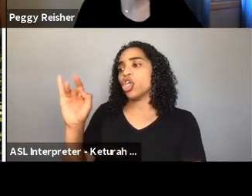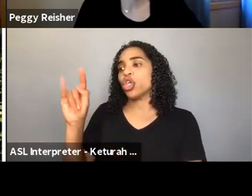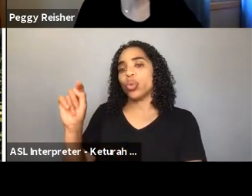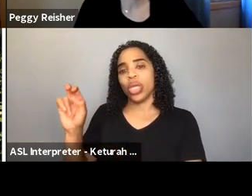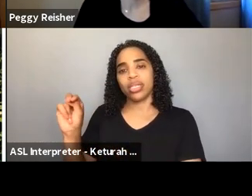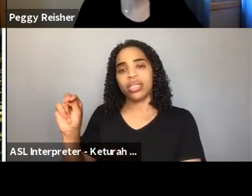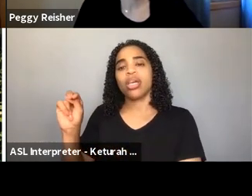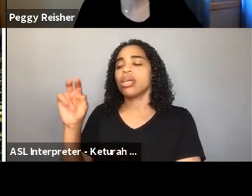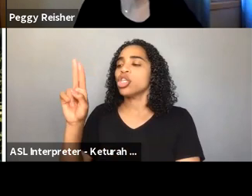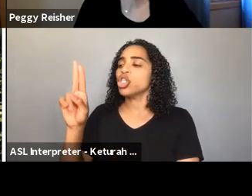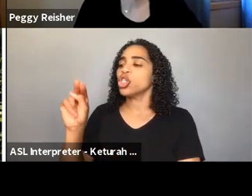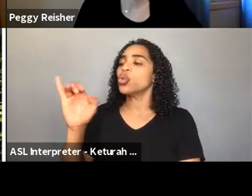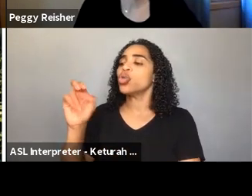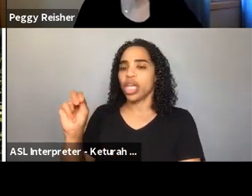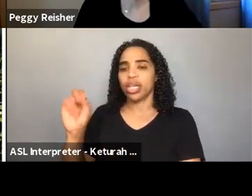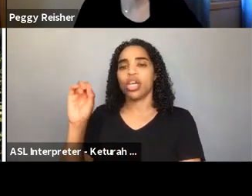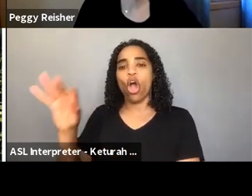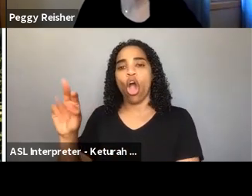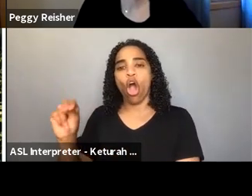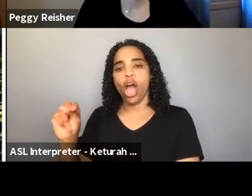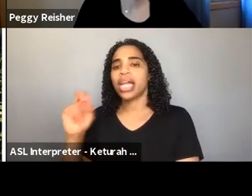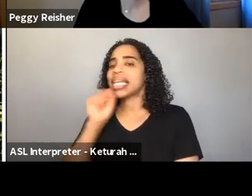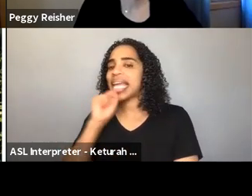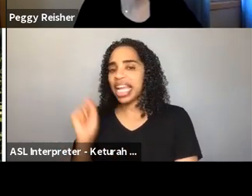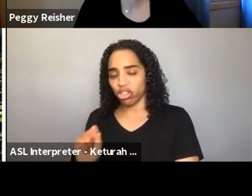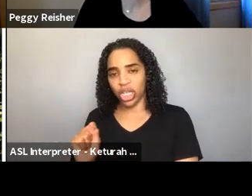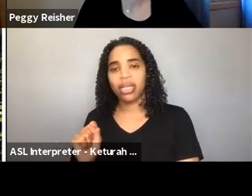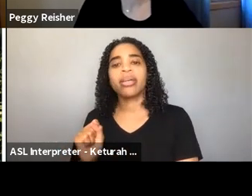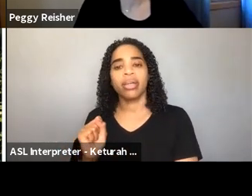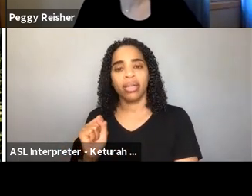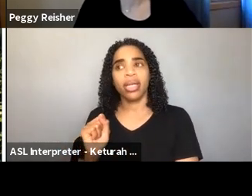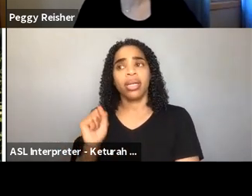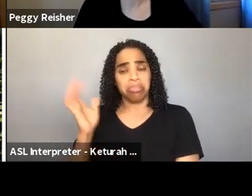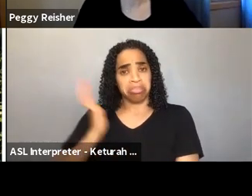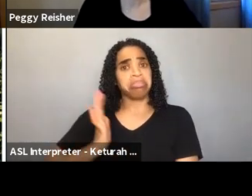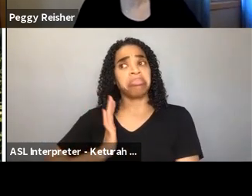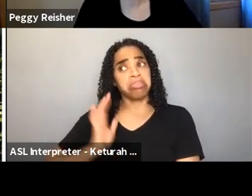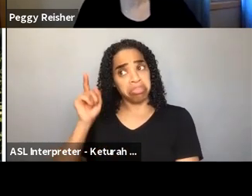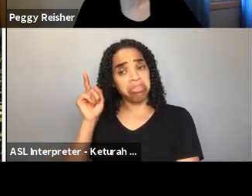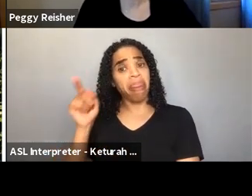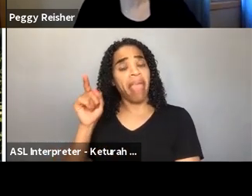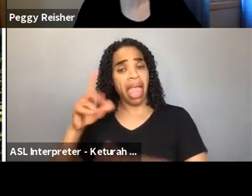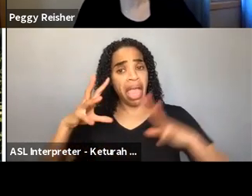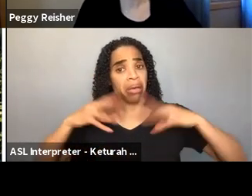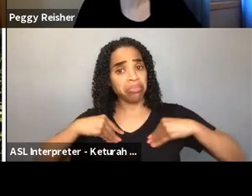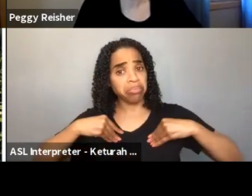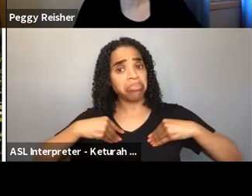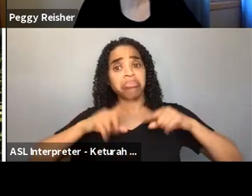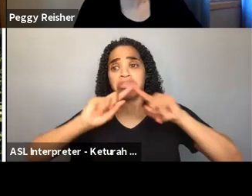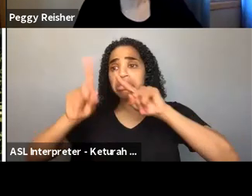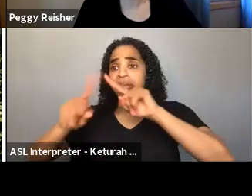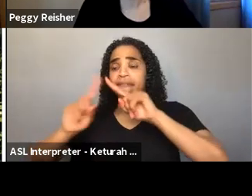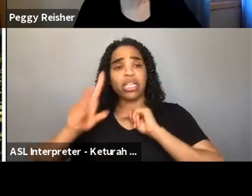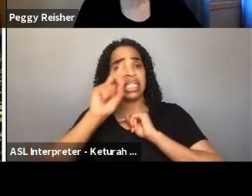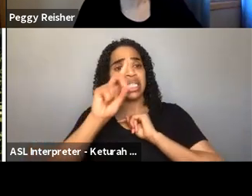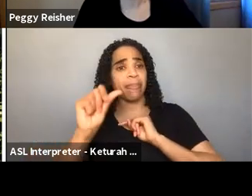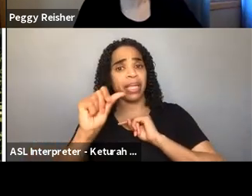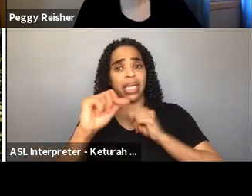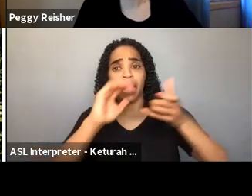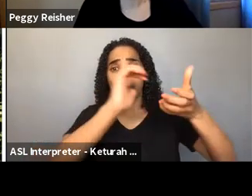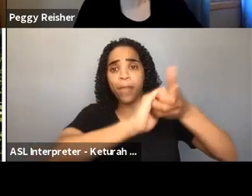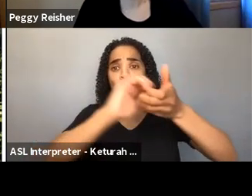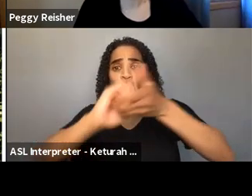And I know in the past, the State Unit on Aging was very open to accepting other disability partners within